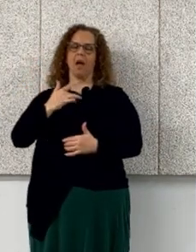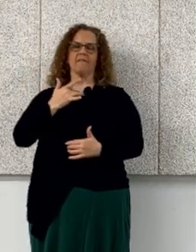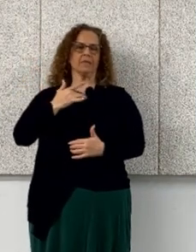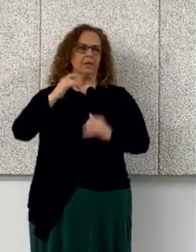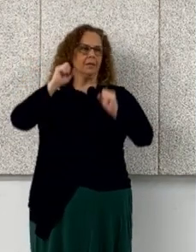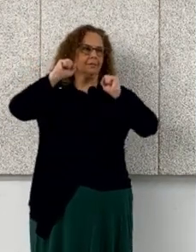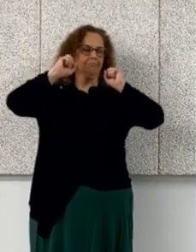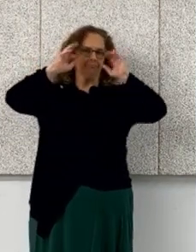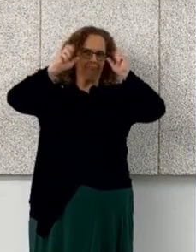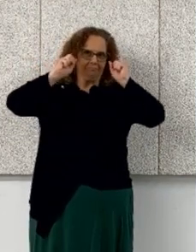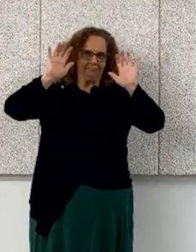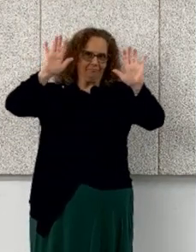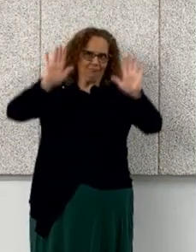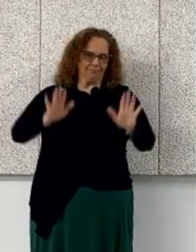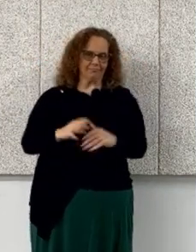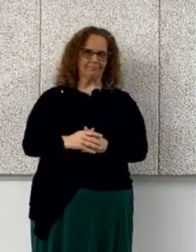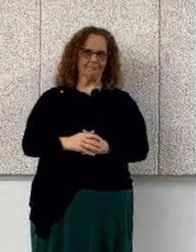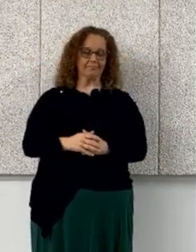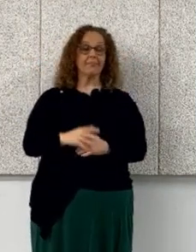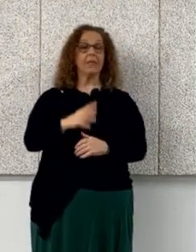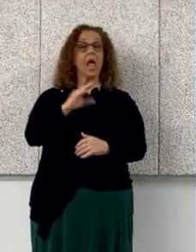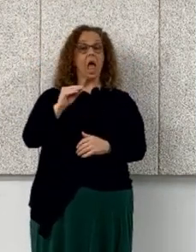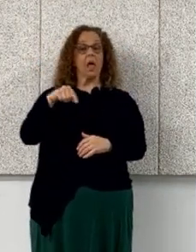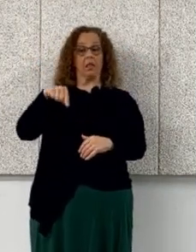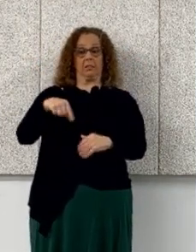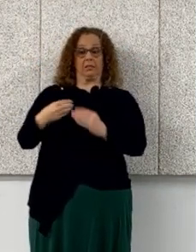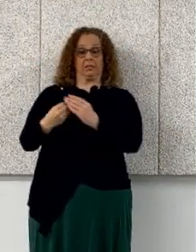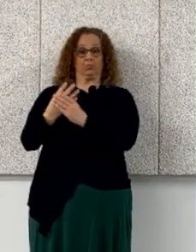incredible. Also this spring,